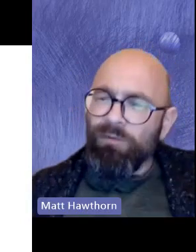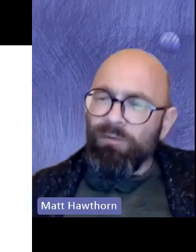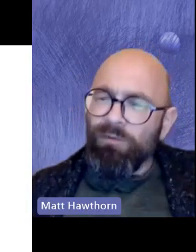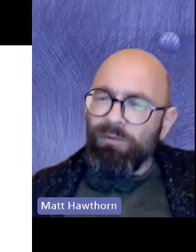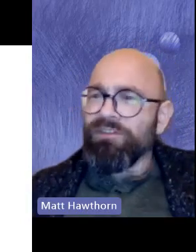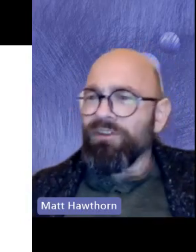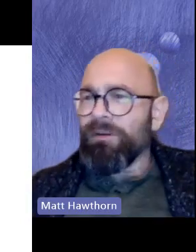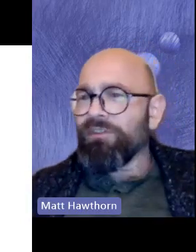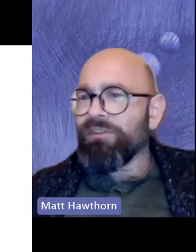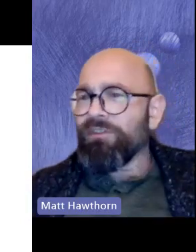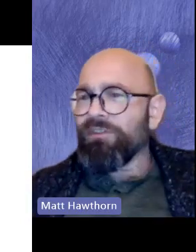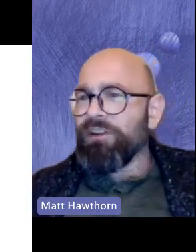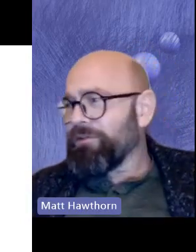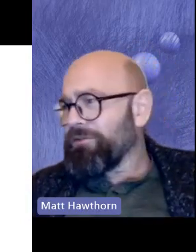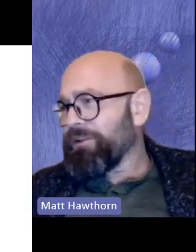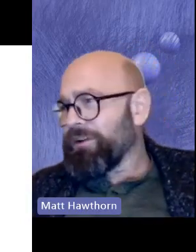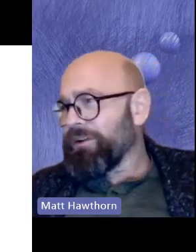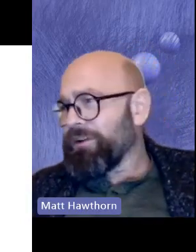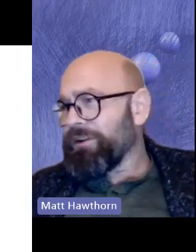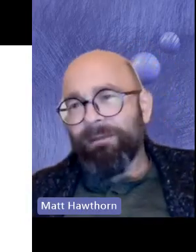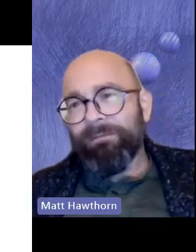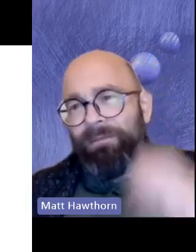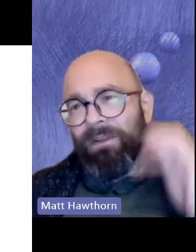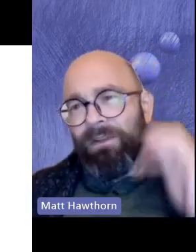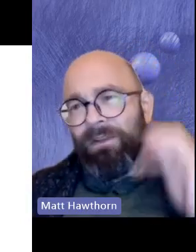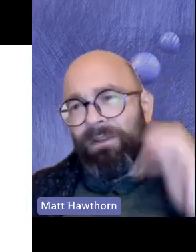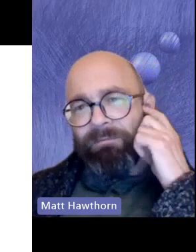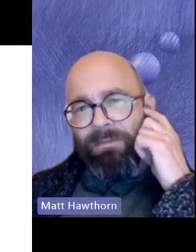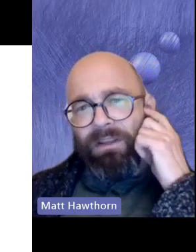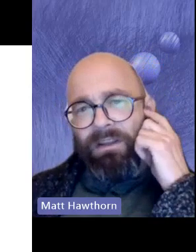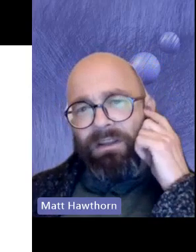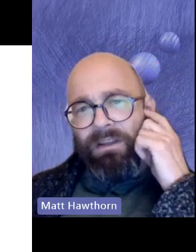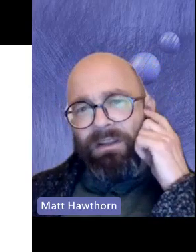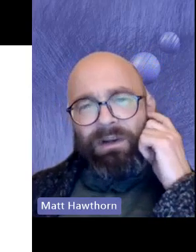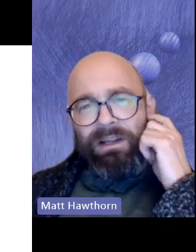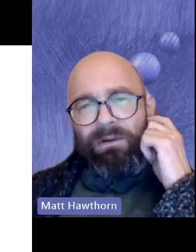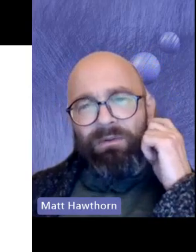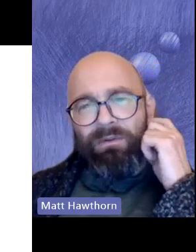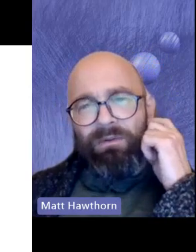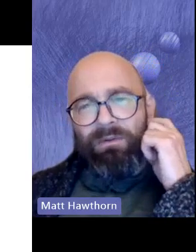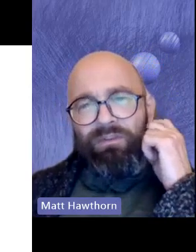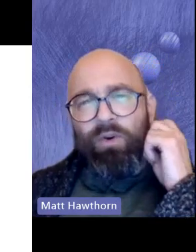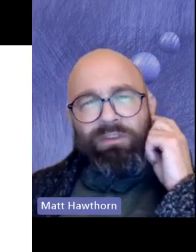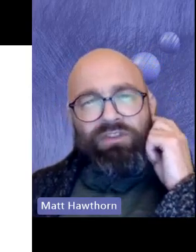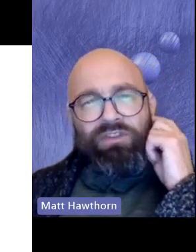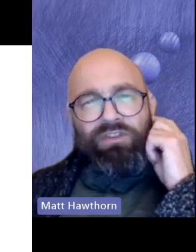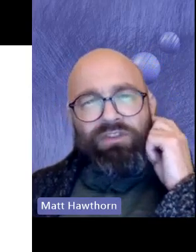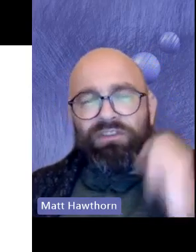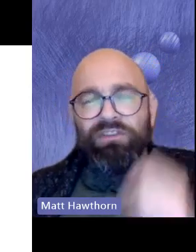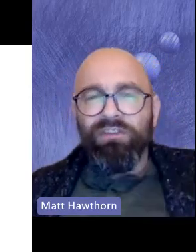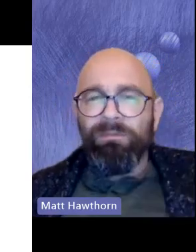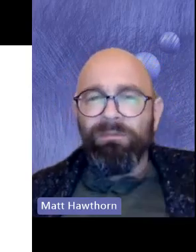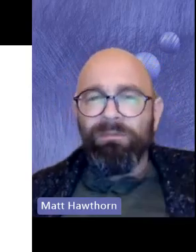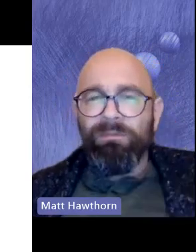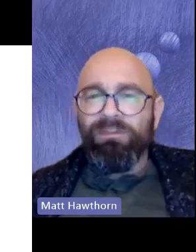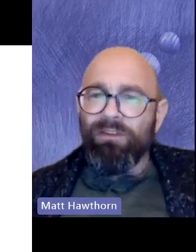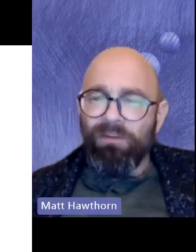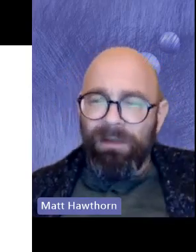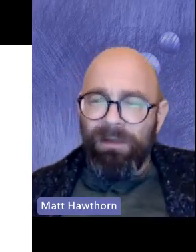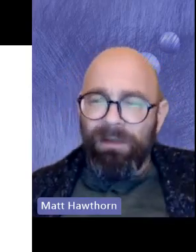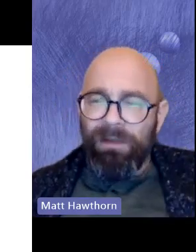of the sort of formation, the conversations of the CRIP Lab, is around sort of norms and transgressions, and